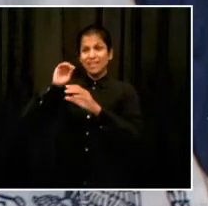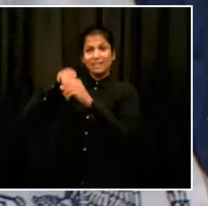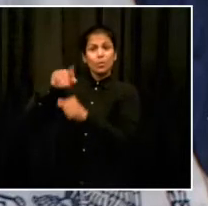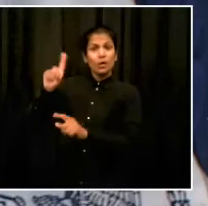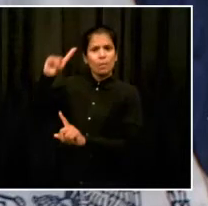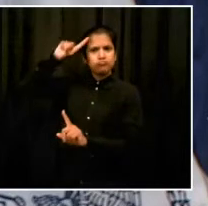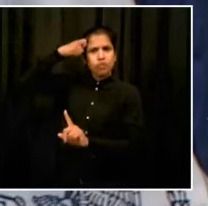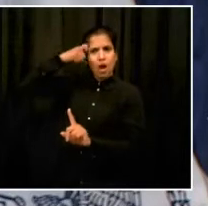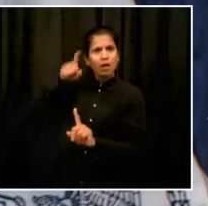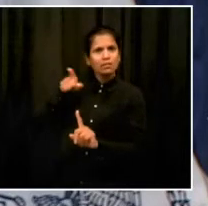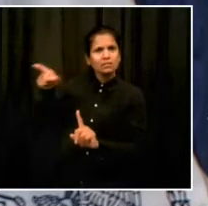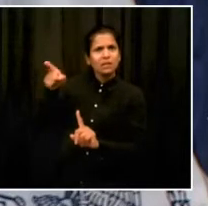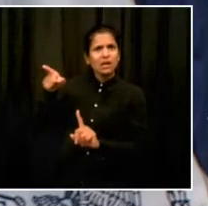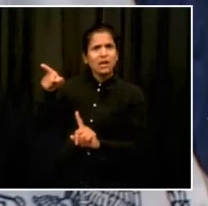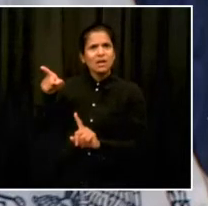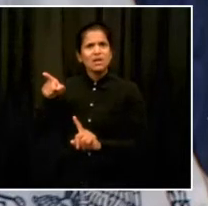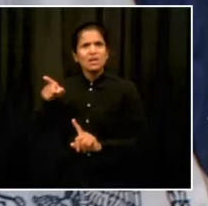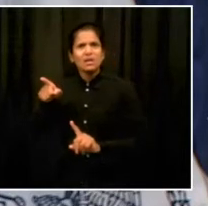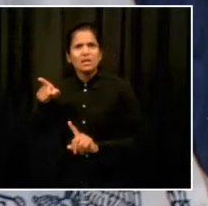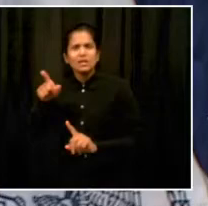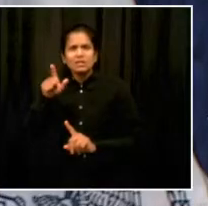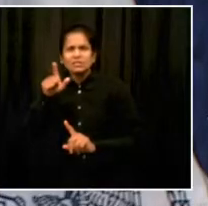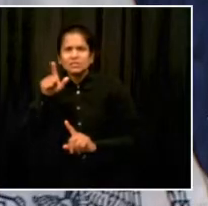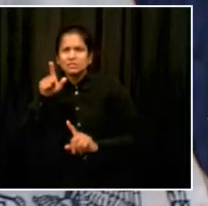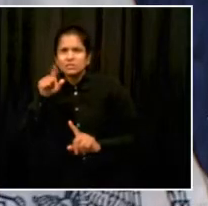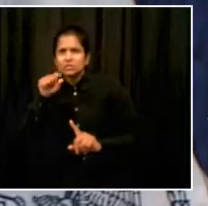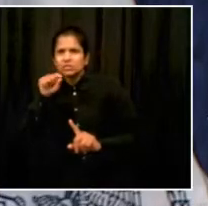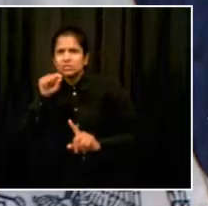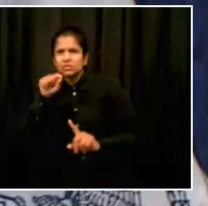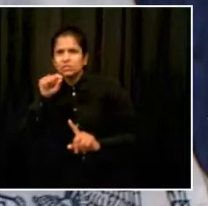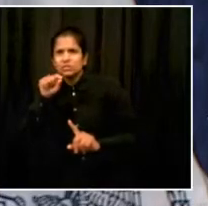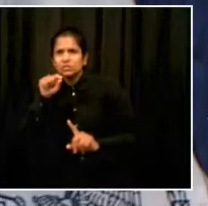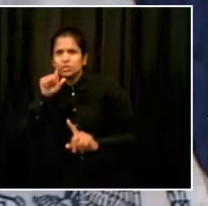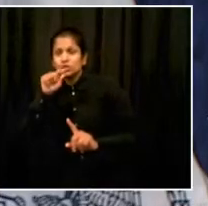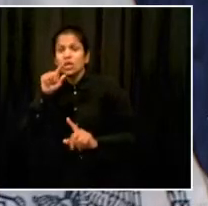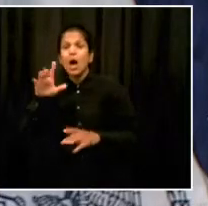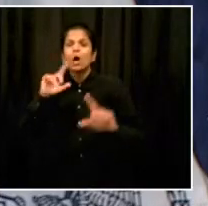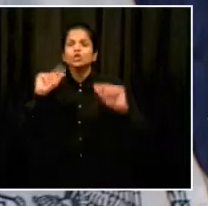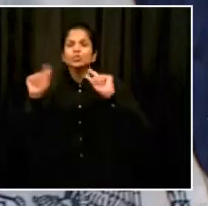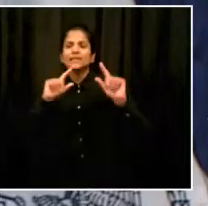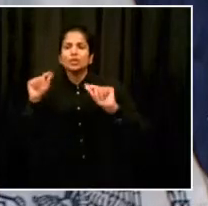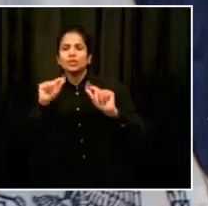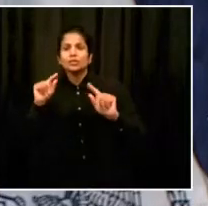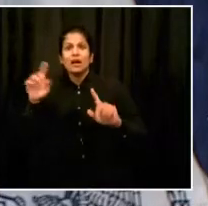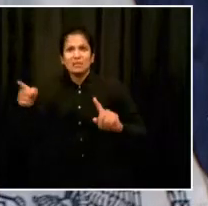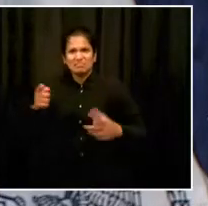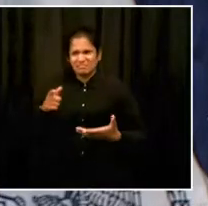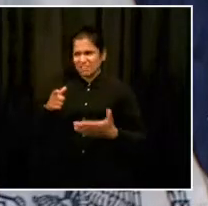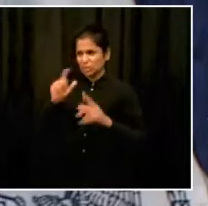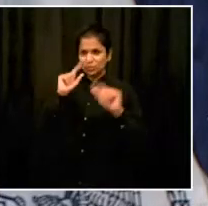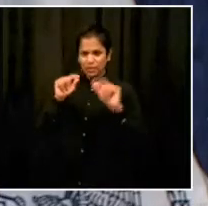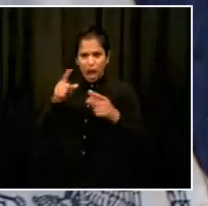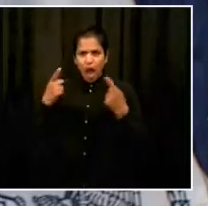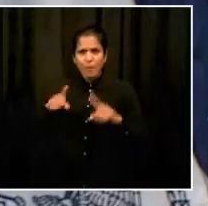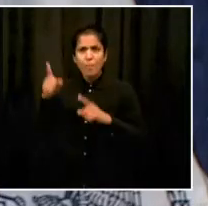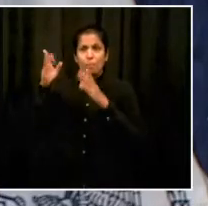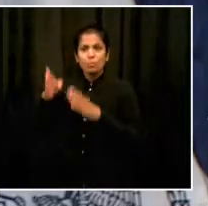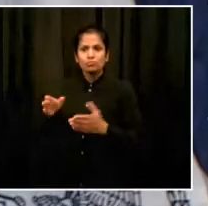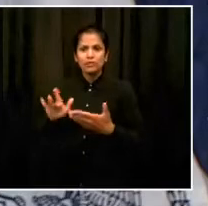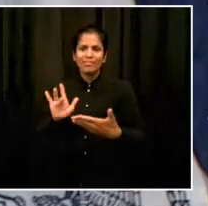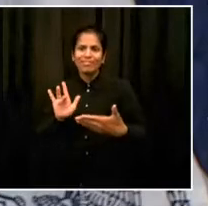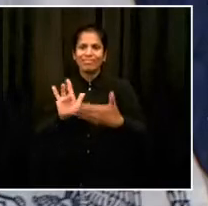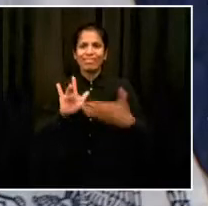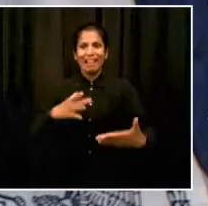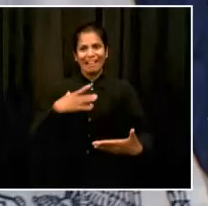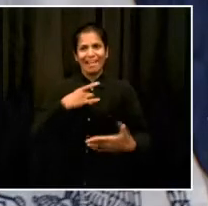internally. But community activists are asking for the commissioner to probe what happened and to make those findings public. I was wondering if I can get your take on the issue.